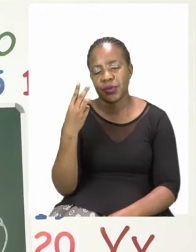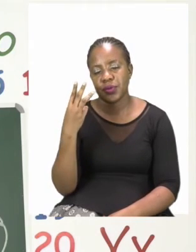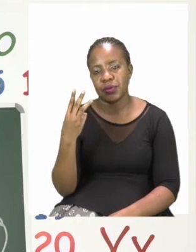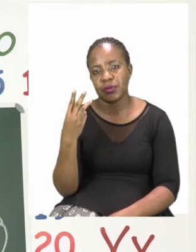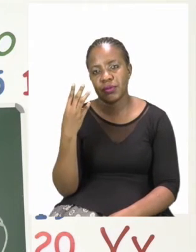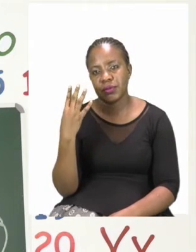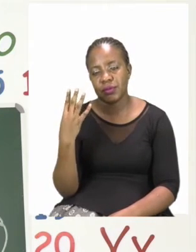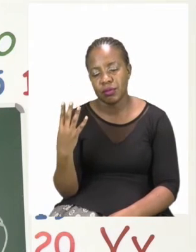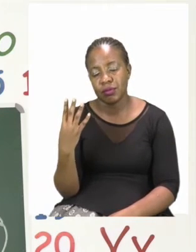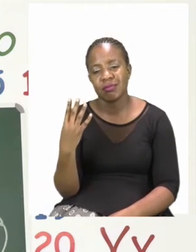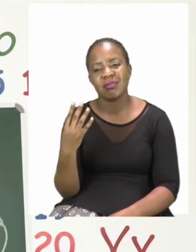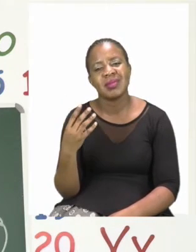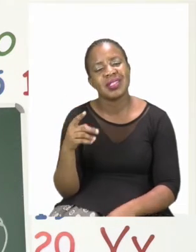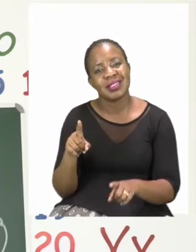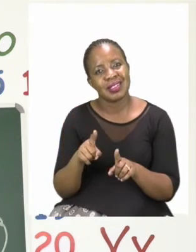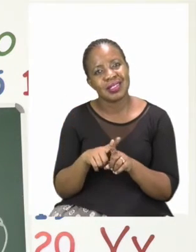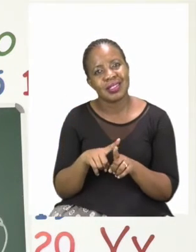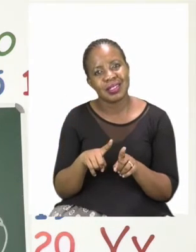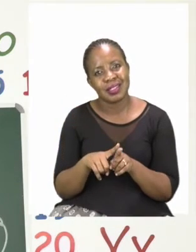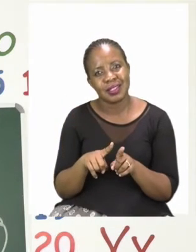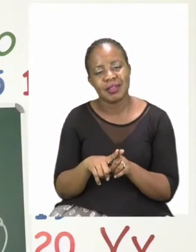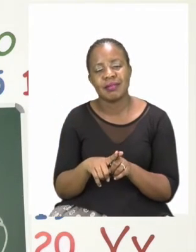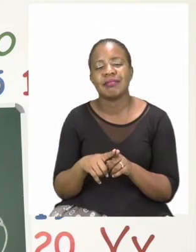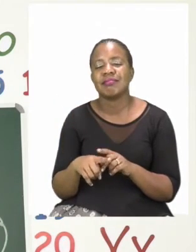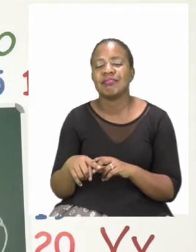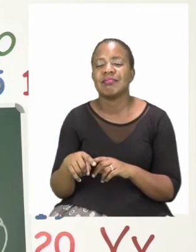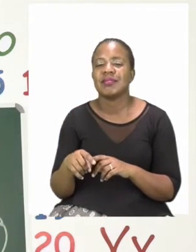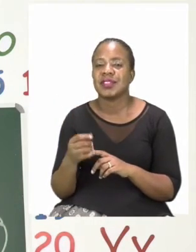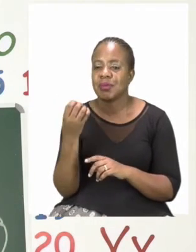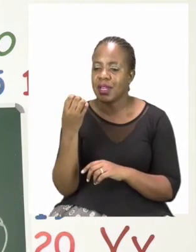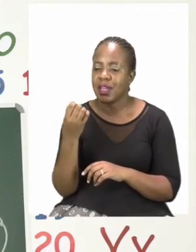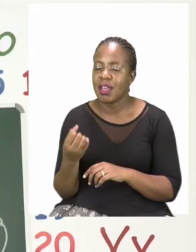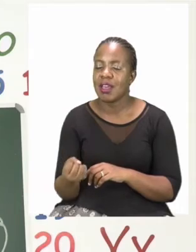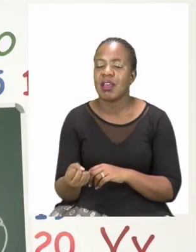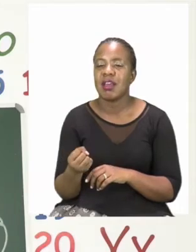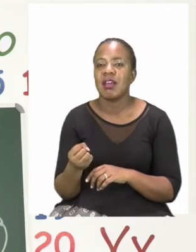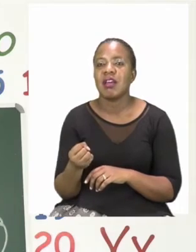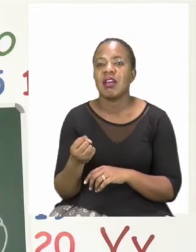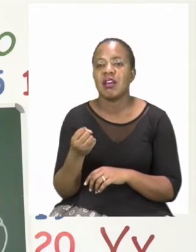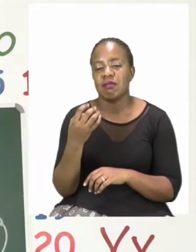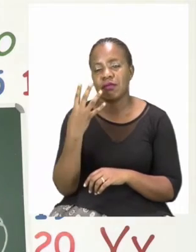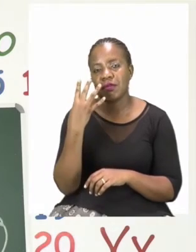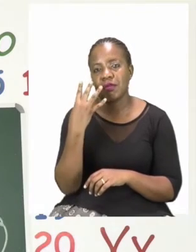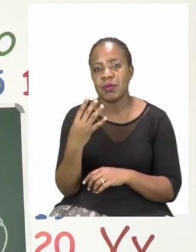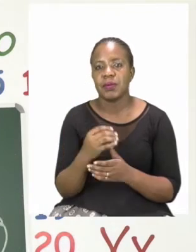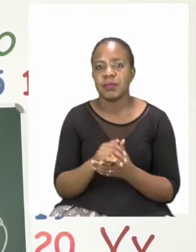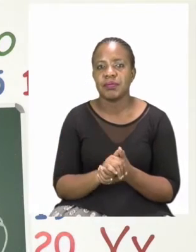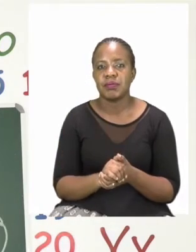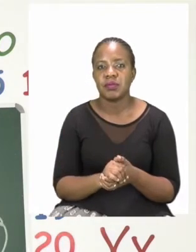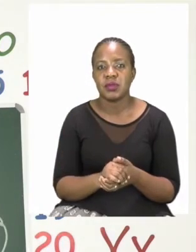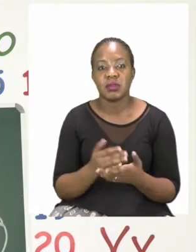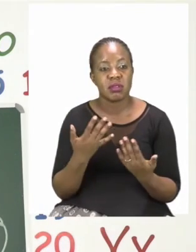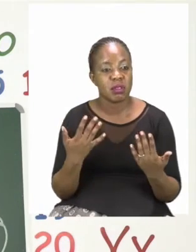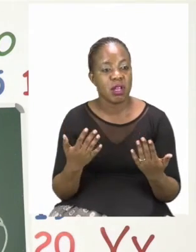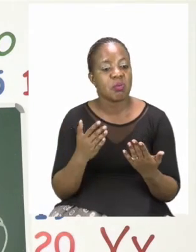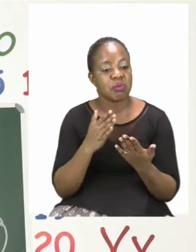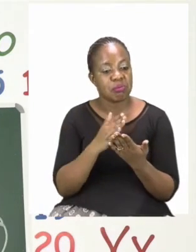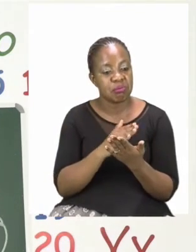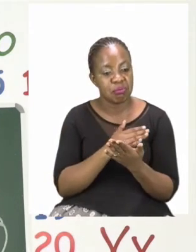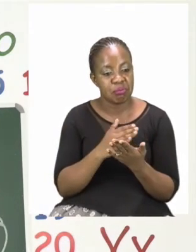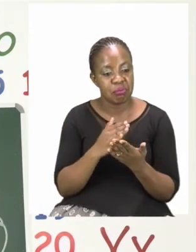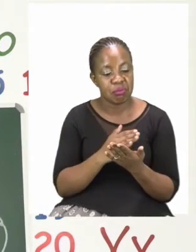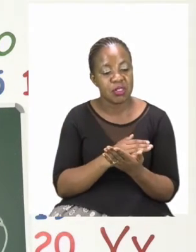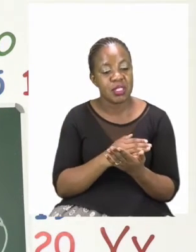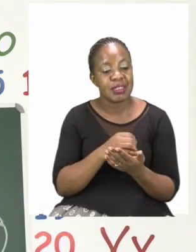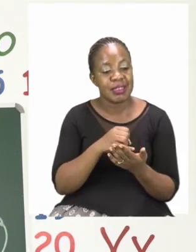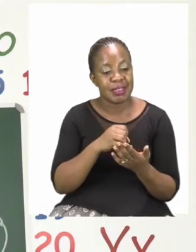4. So we also have 4 in this pot. So we have managed to share the